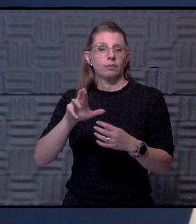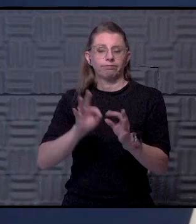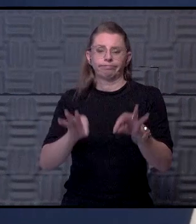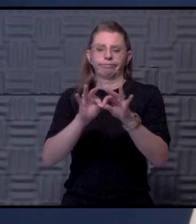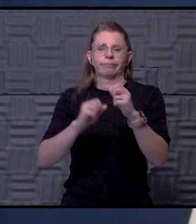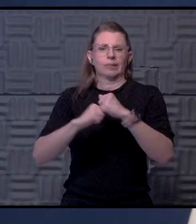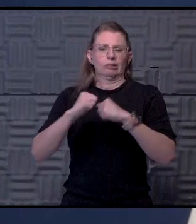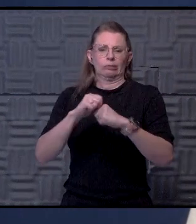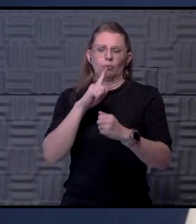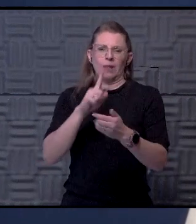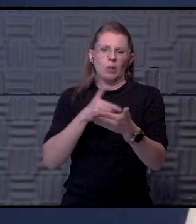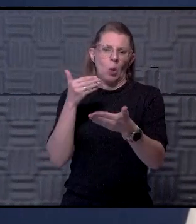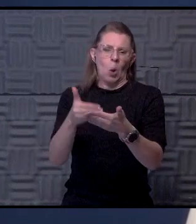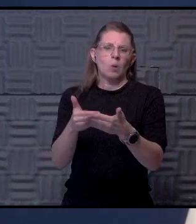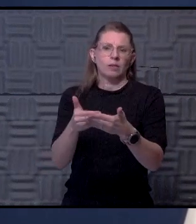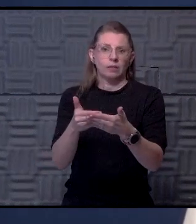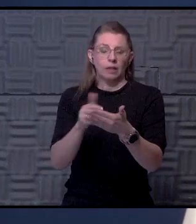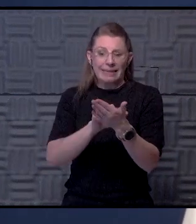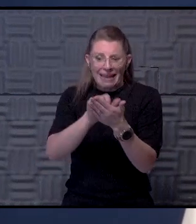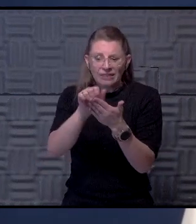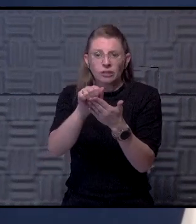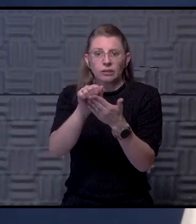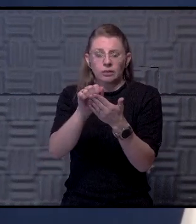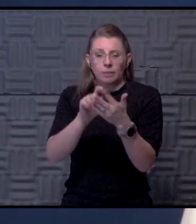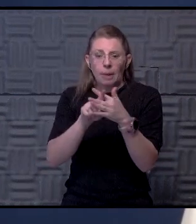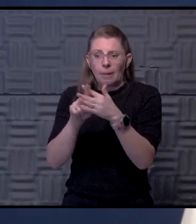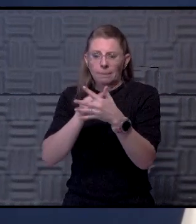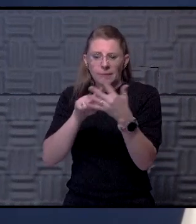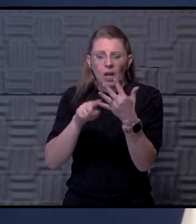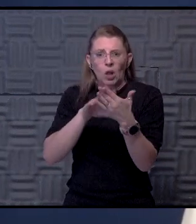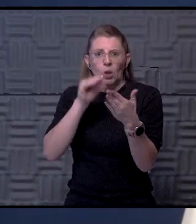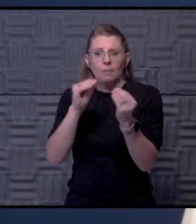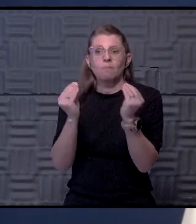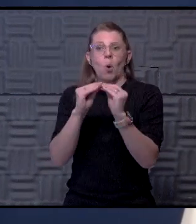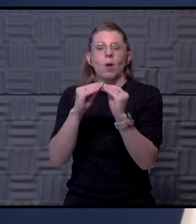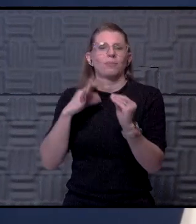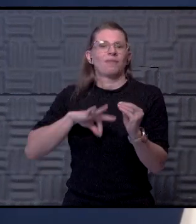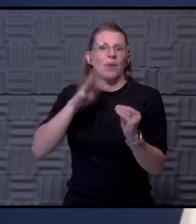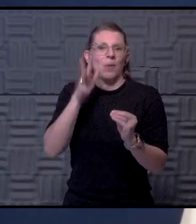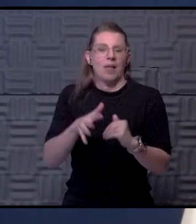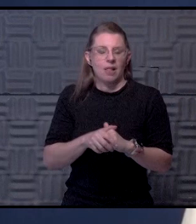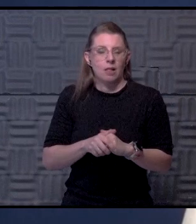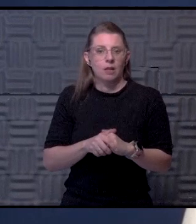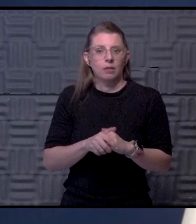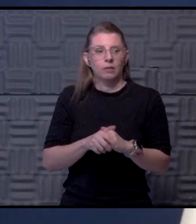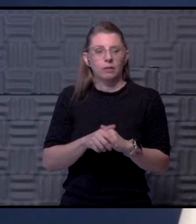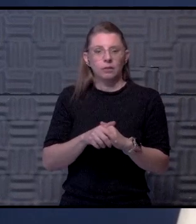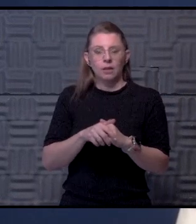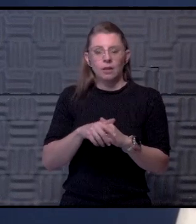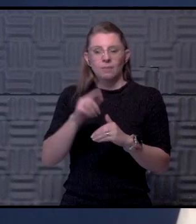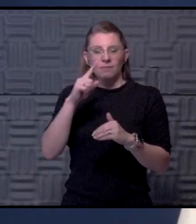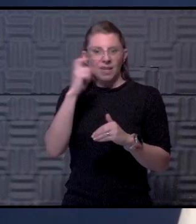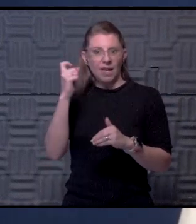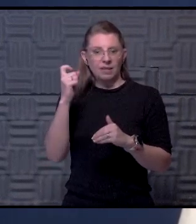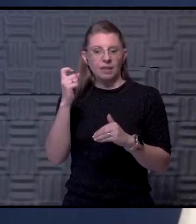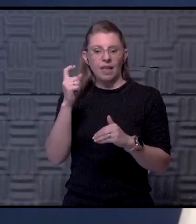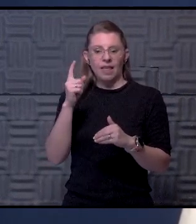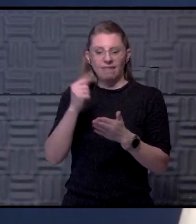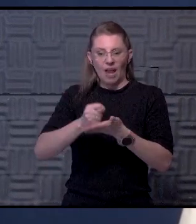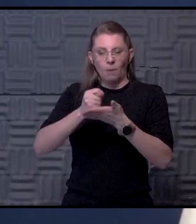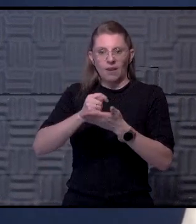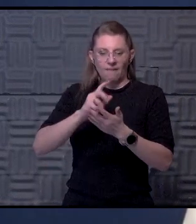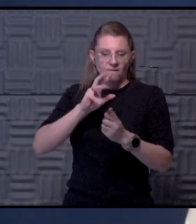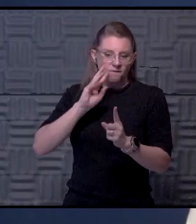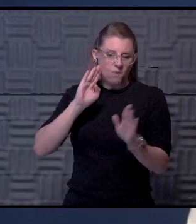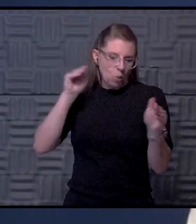close proximity that need millimeters of precision in delivery of that therapy, and that